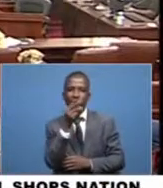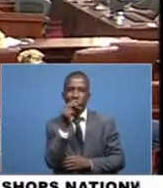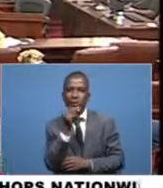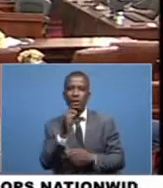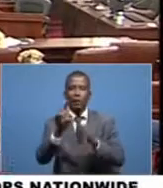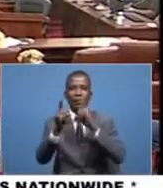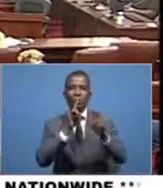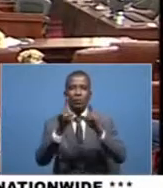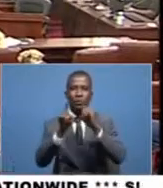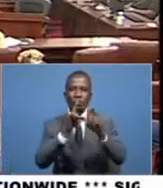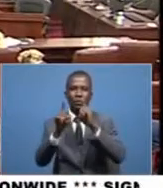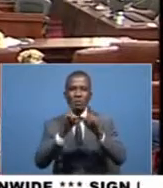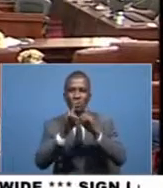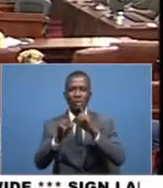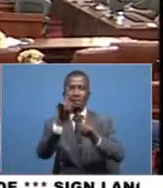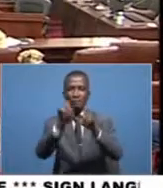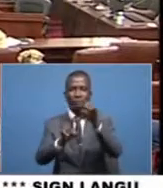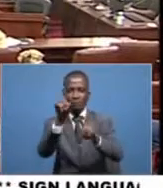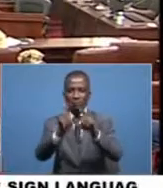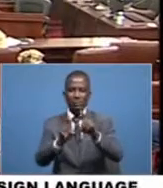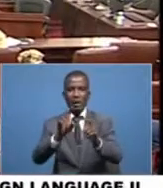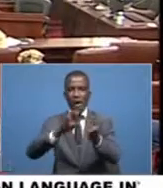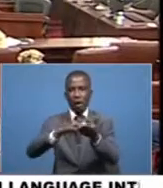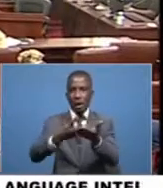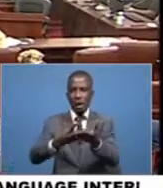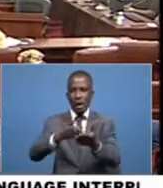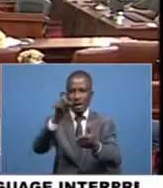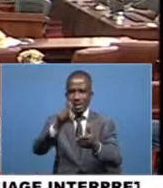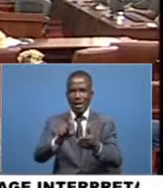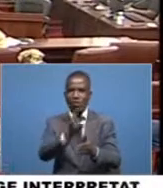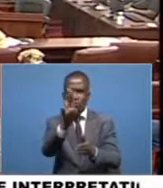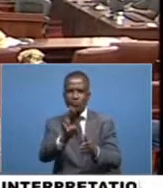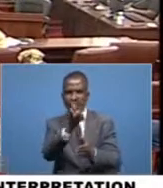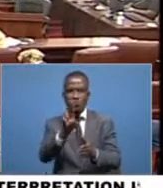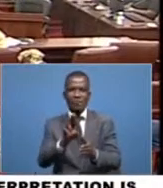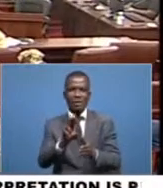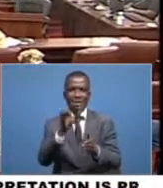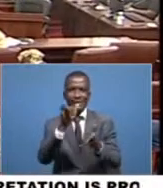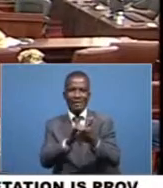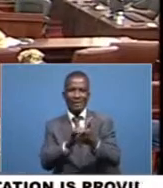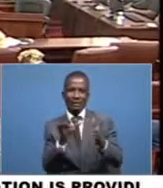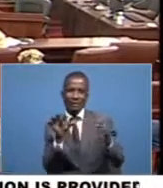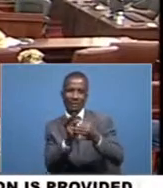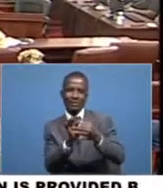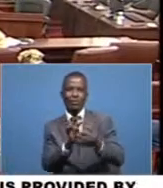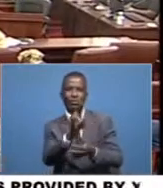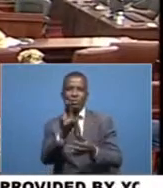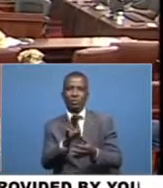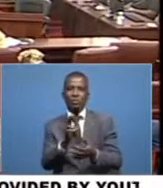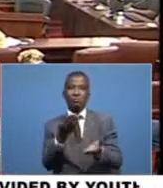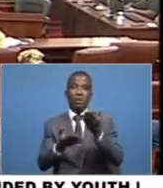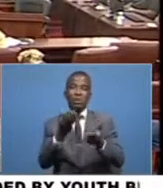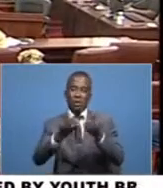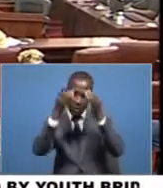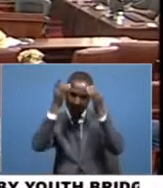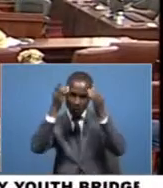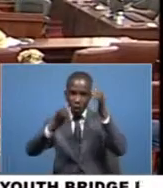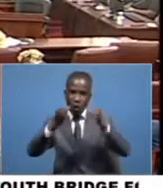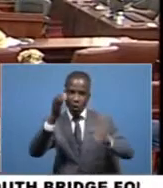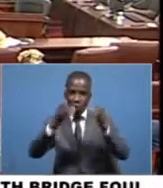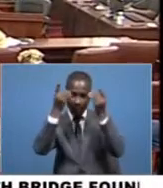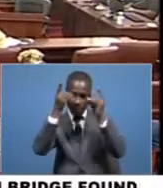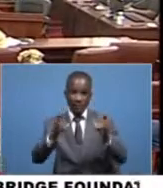1, the witness statement of that witness shall stand as the evidence in chief of that witness unless the court otherwise orders, end of